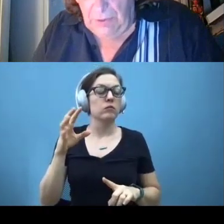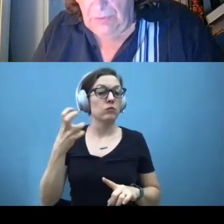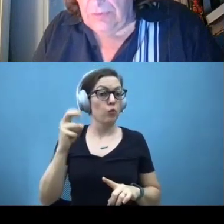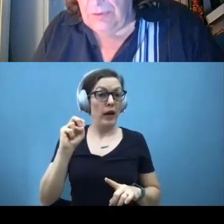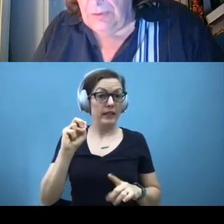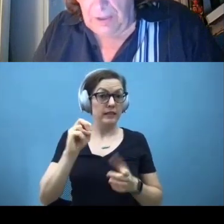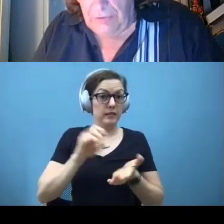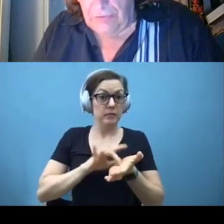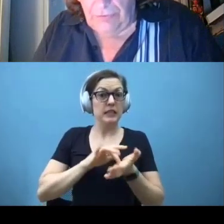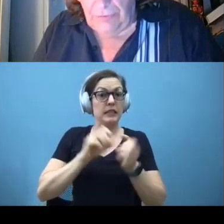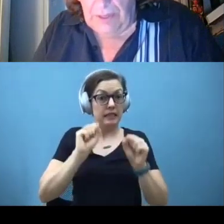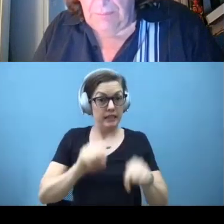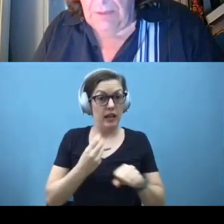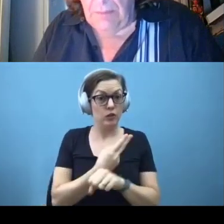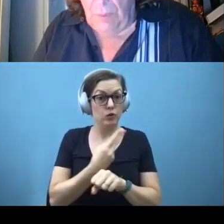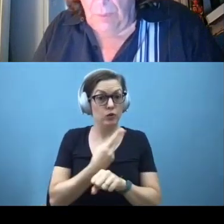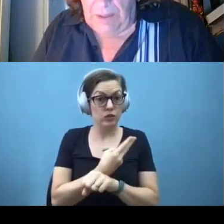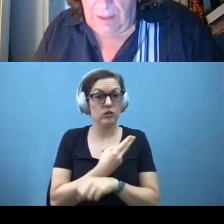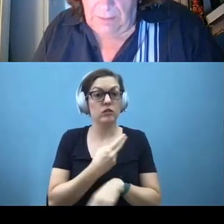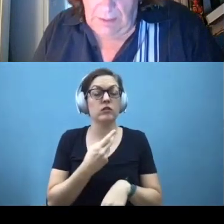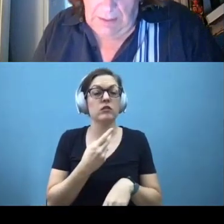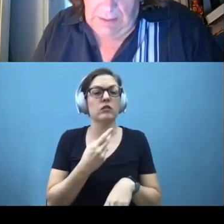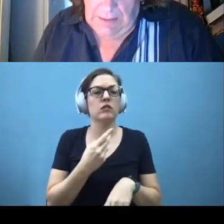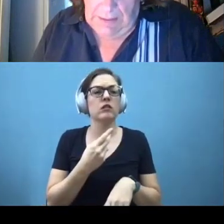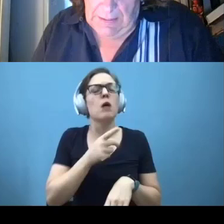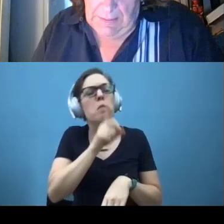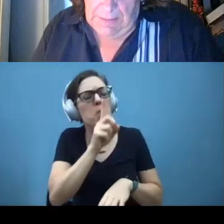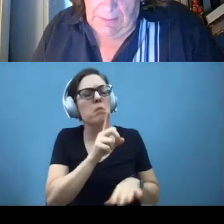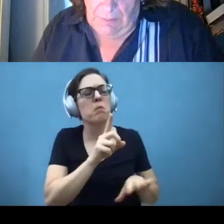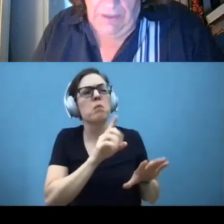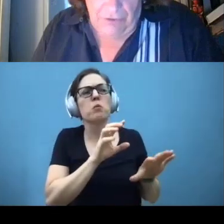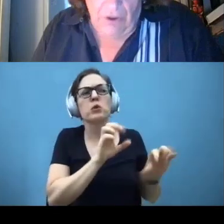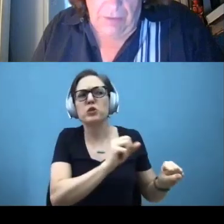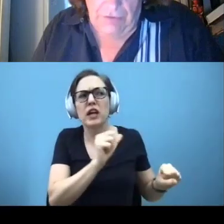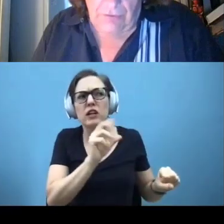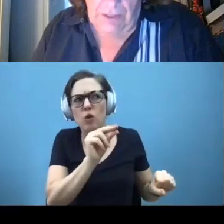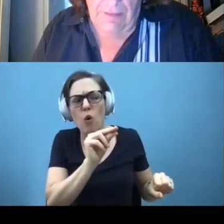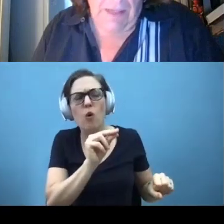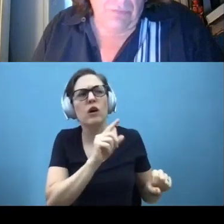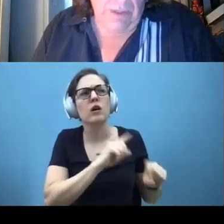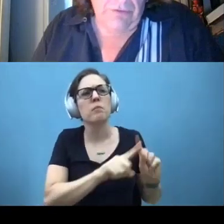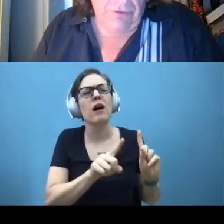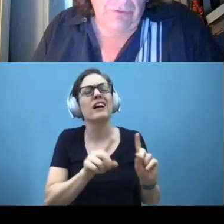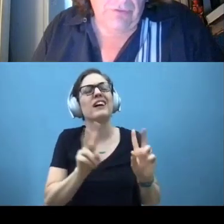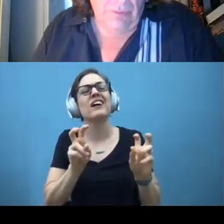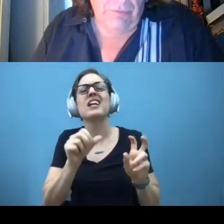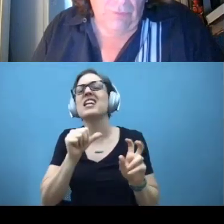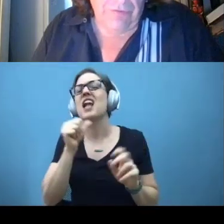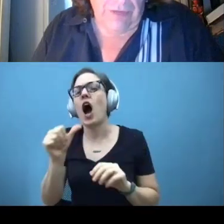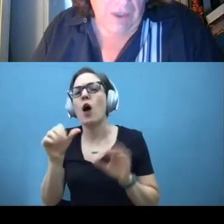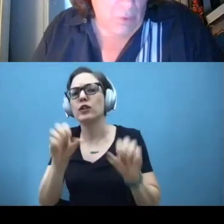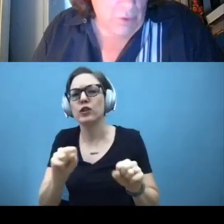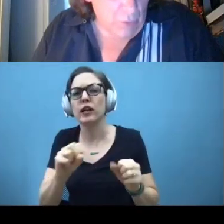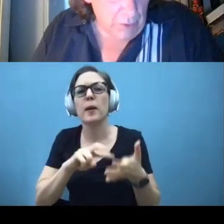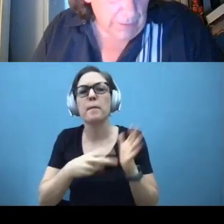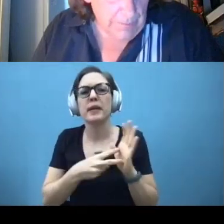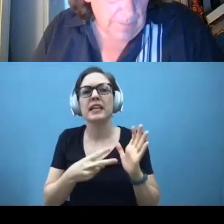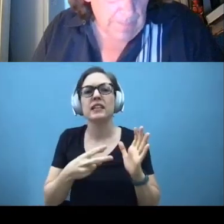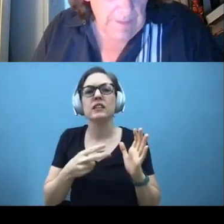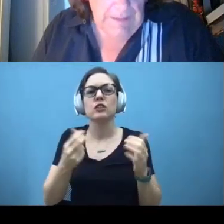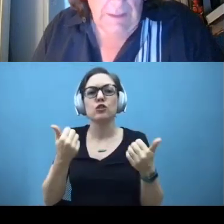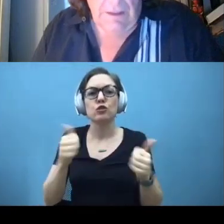be used, not as a restraint, but when it's not a restraint, and that's when it's used to enforce a court